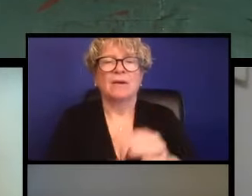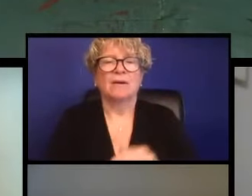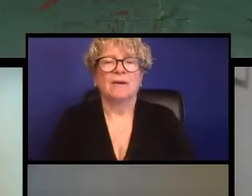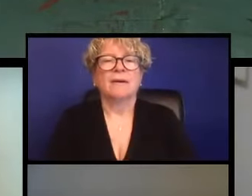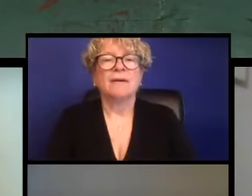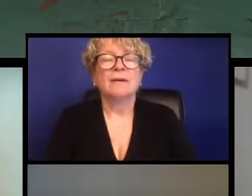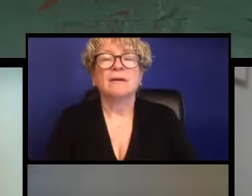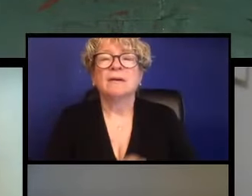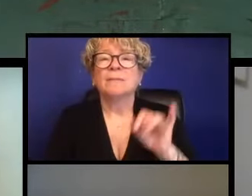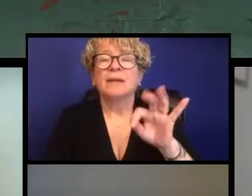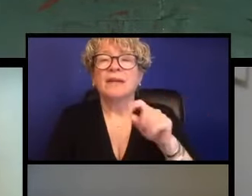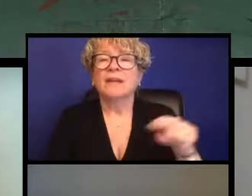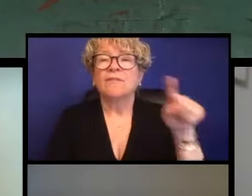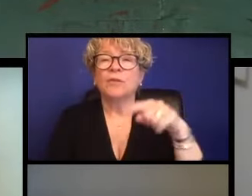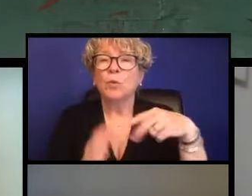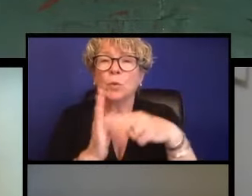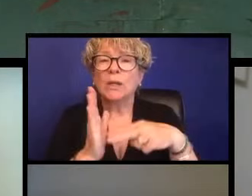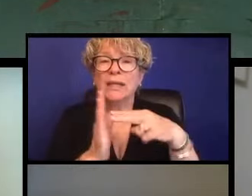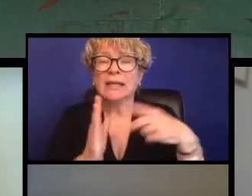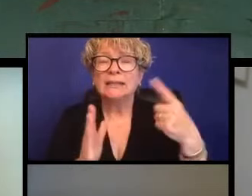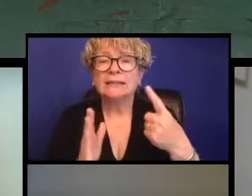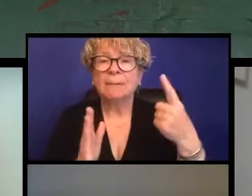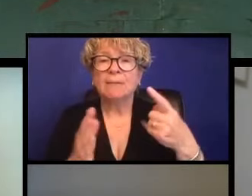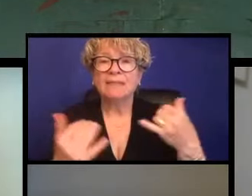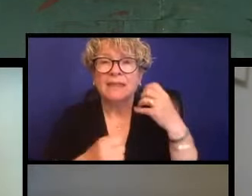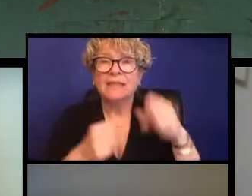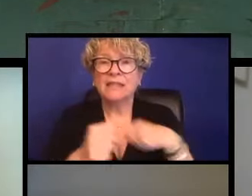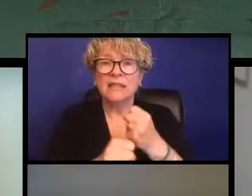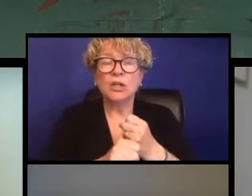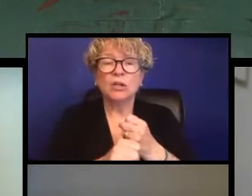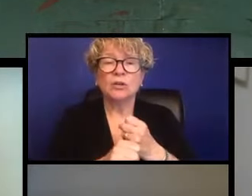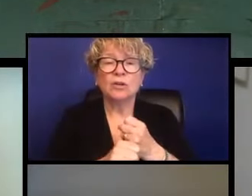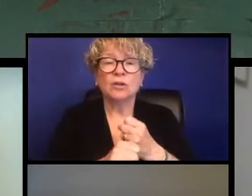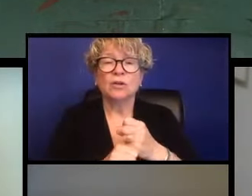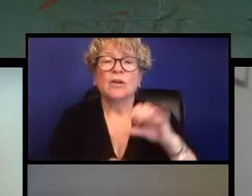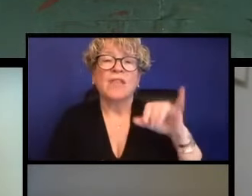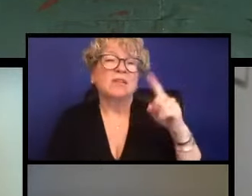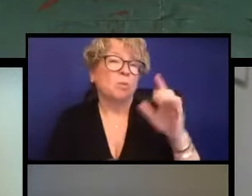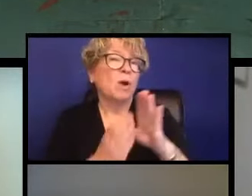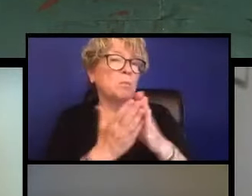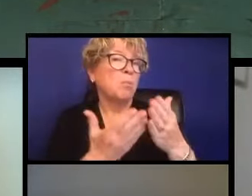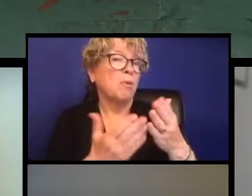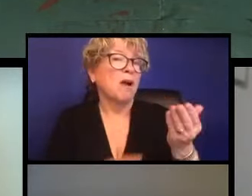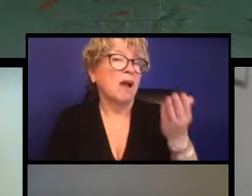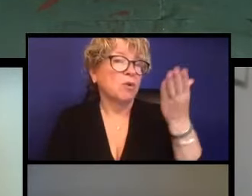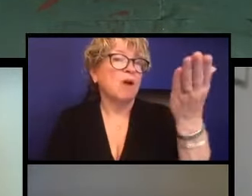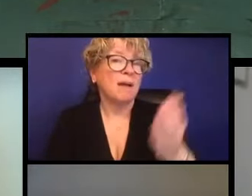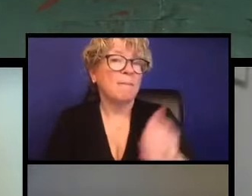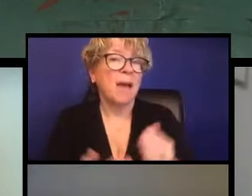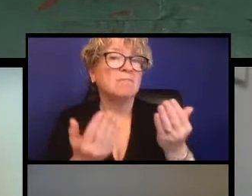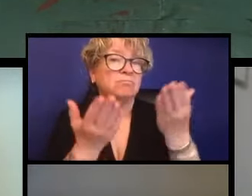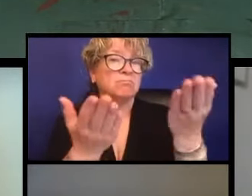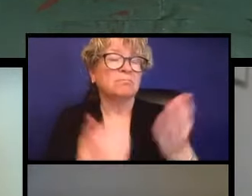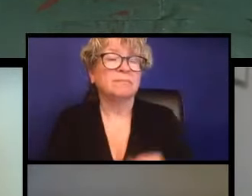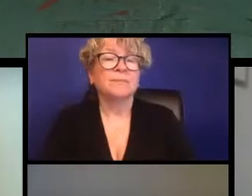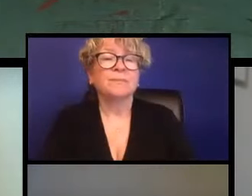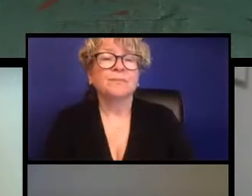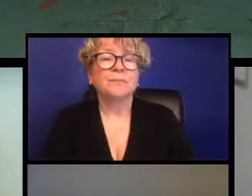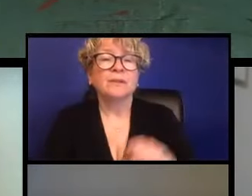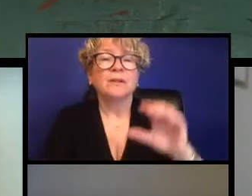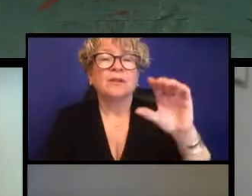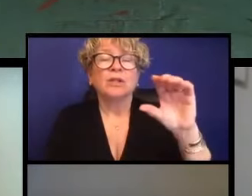But if anyone is reading anything this year, that is the book I would recommend they read. Sui Davis